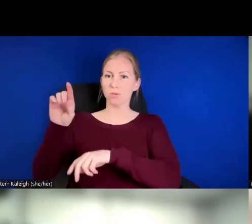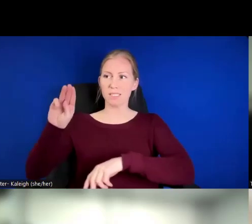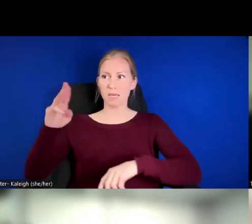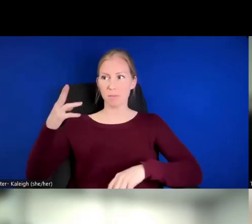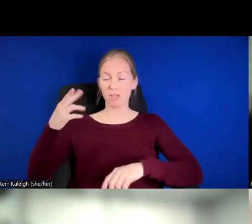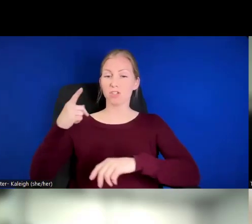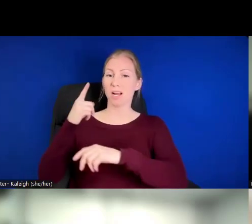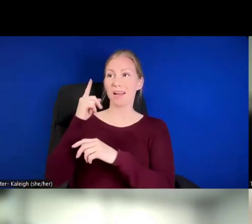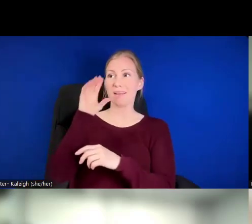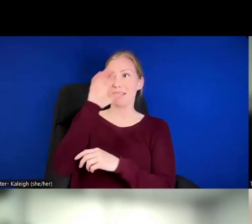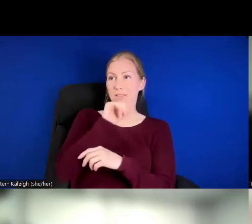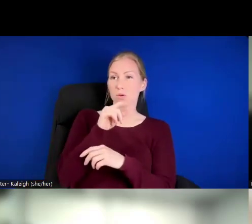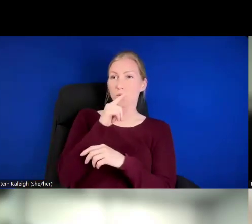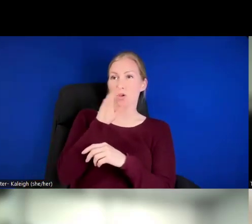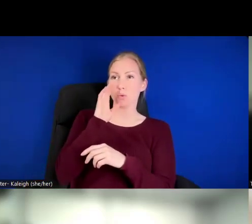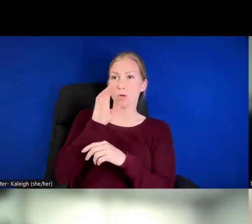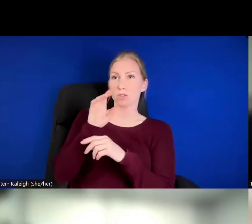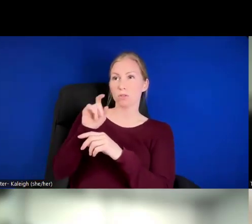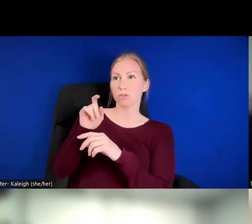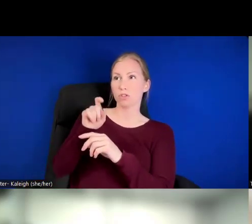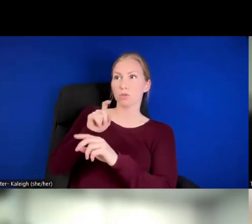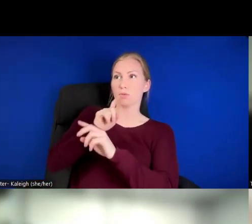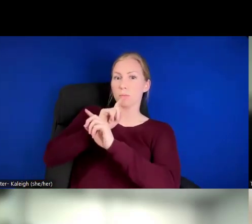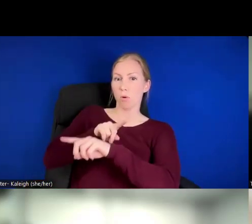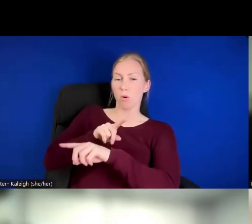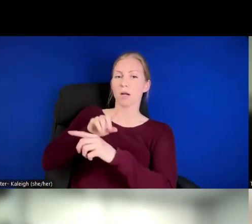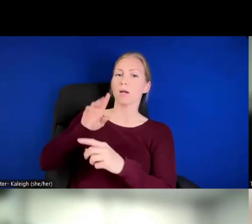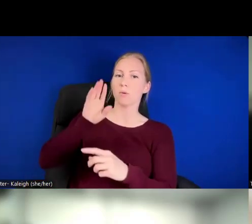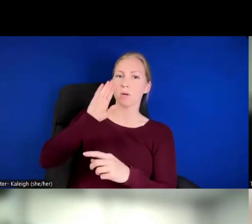your state legislator.